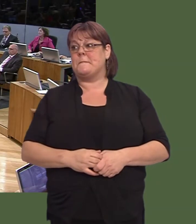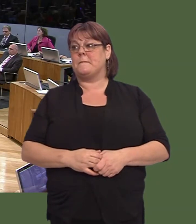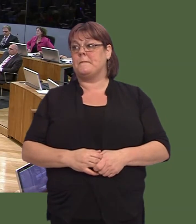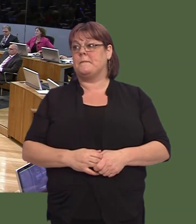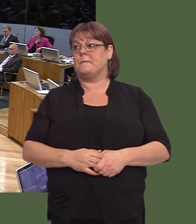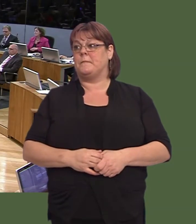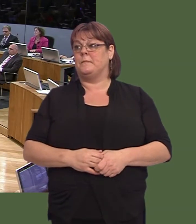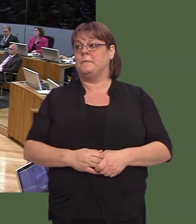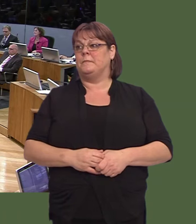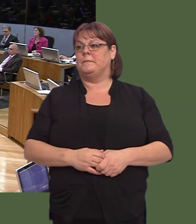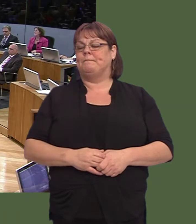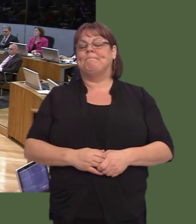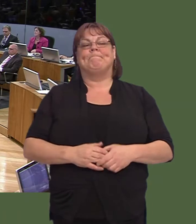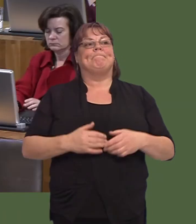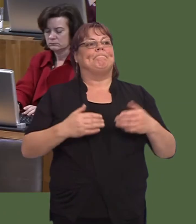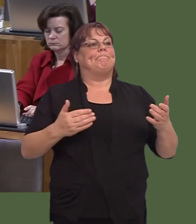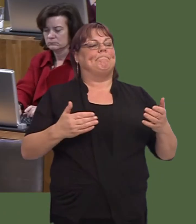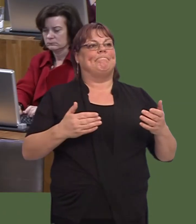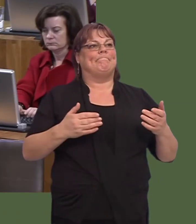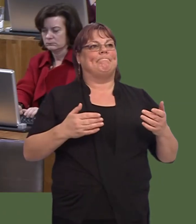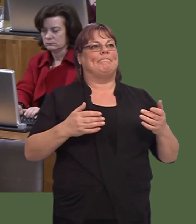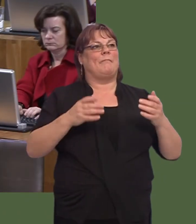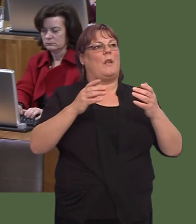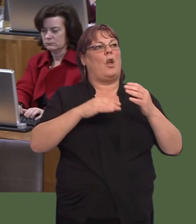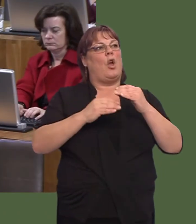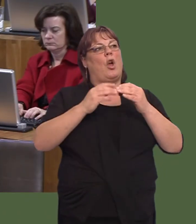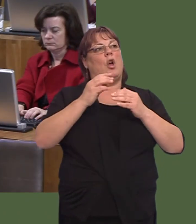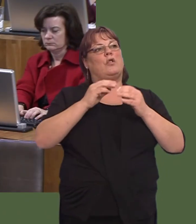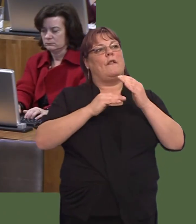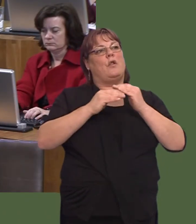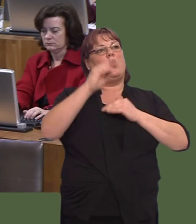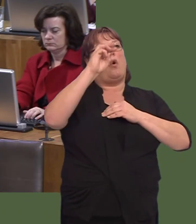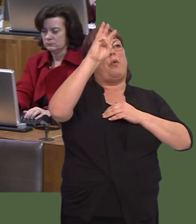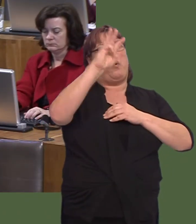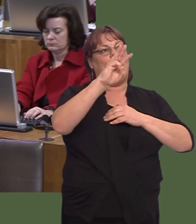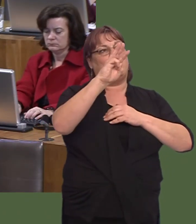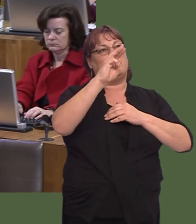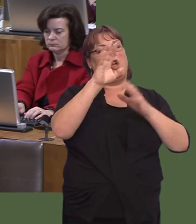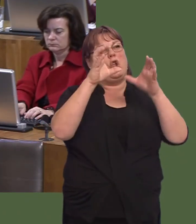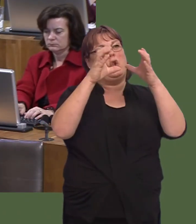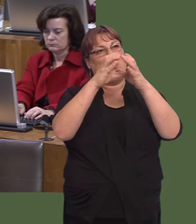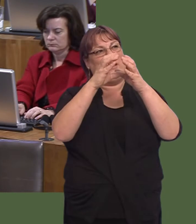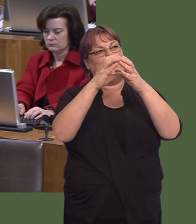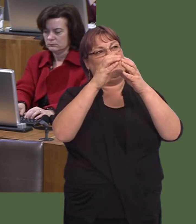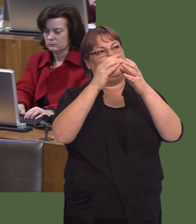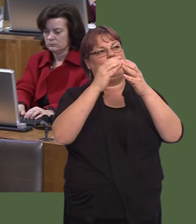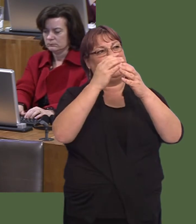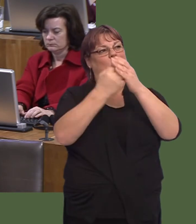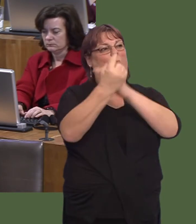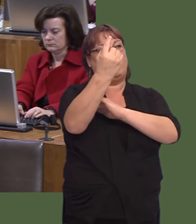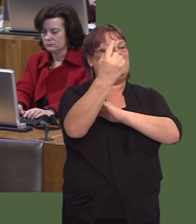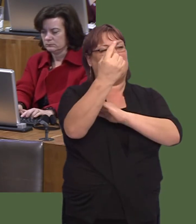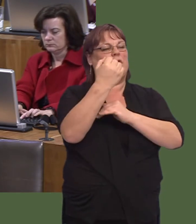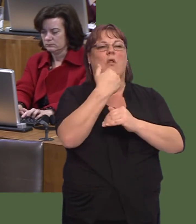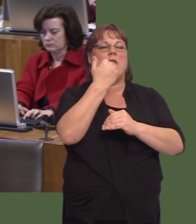Well, the evidence base suggested there wouldn't be sufficient demand to provide a unit in North Wales alone. WISC, it's right to say, was asked to work with Betsy Cadwaladr